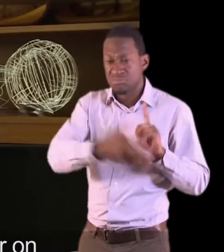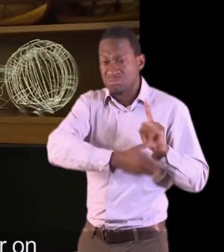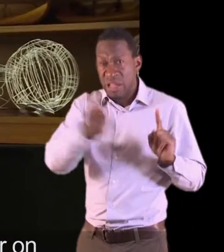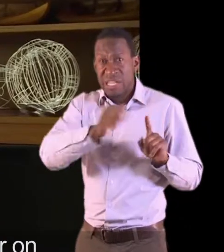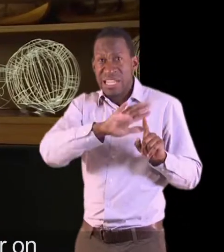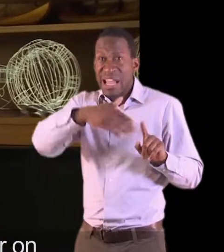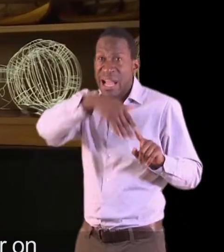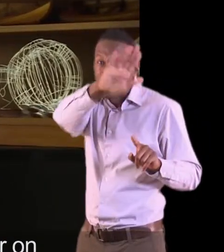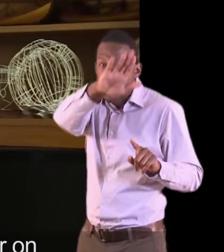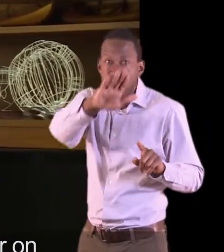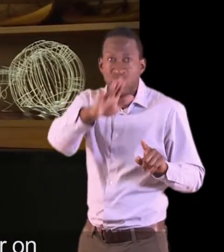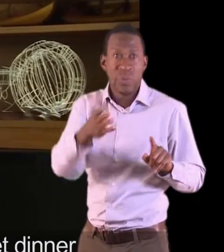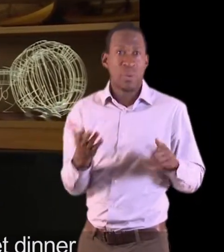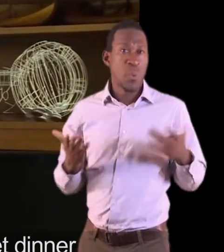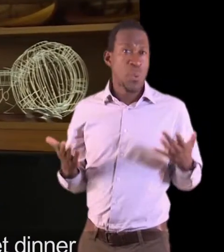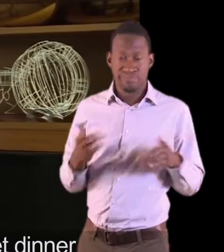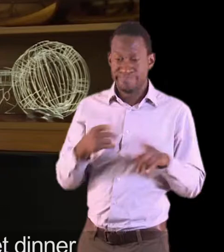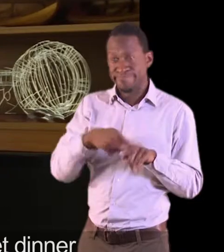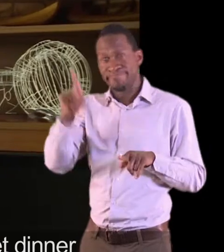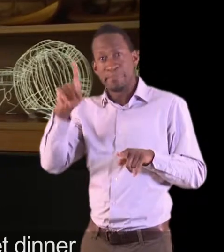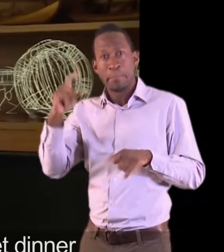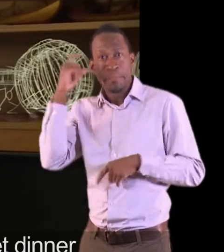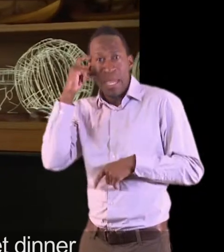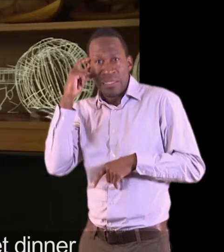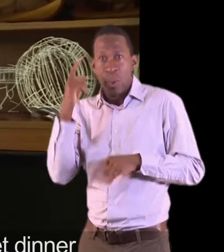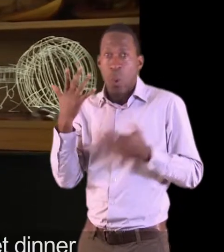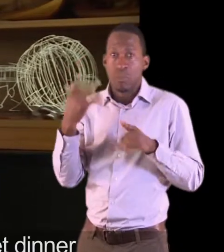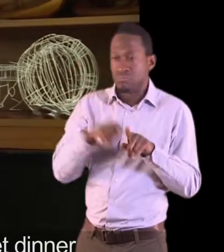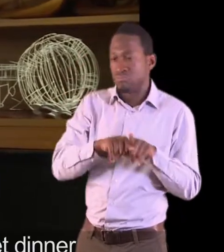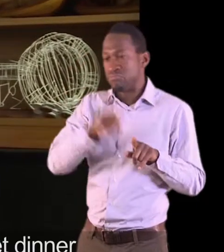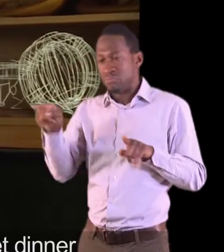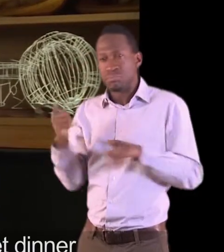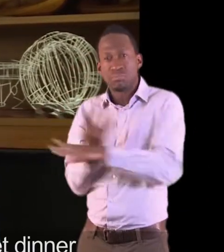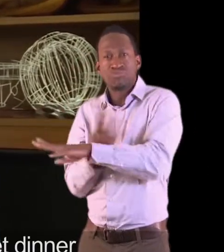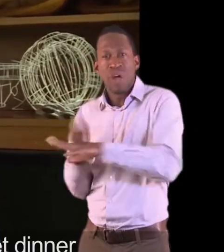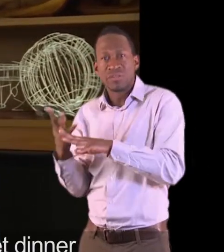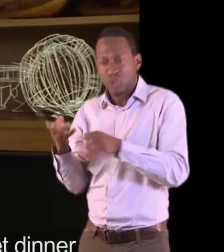or on the stretchers on the lawn while the staff had a quiet dinner.